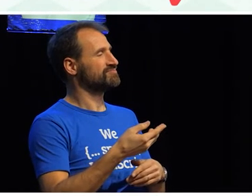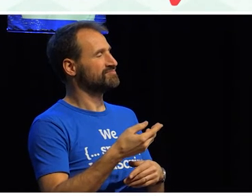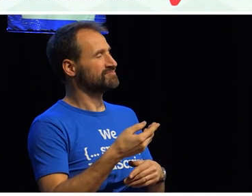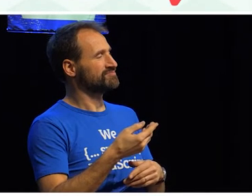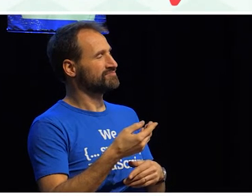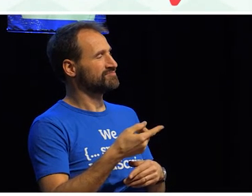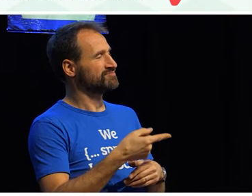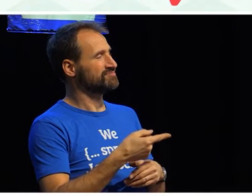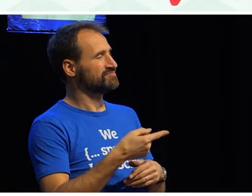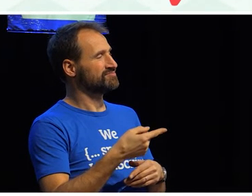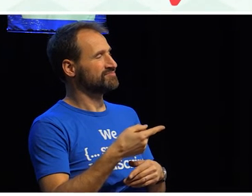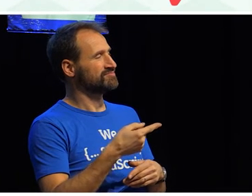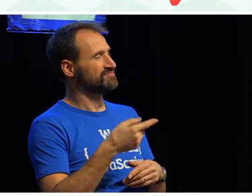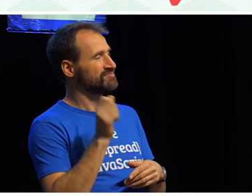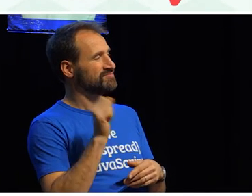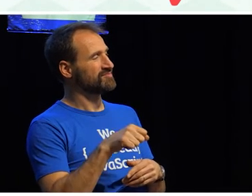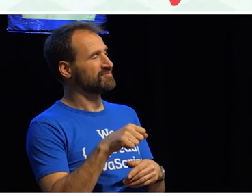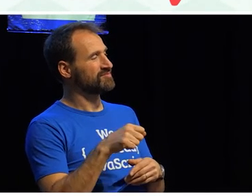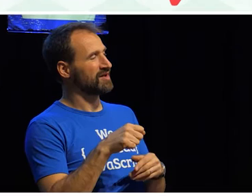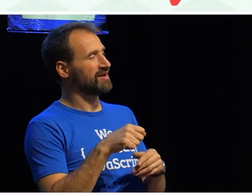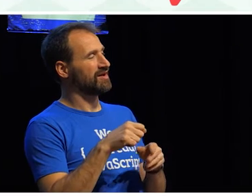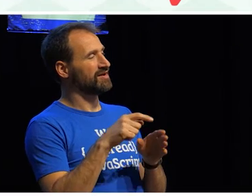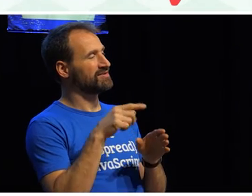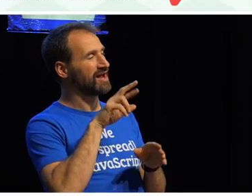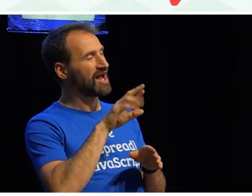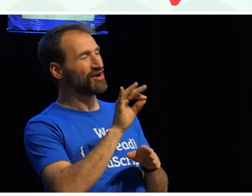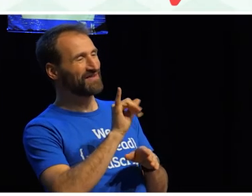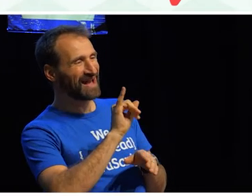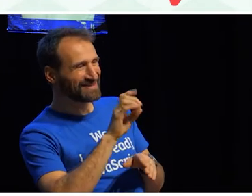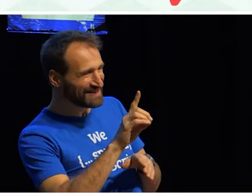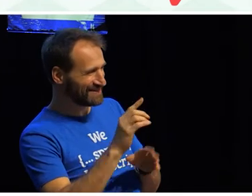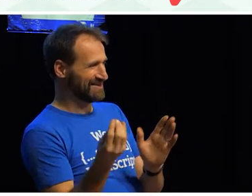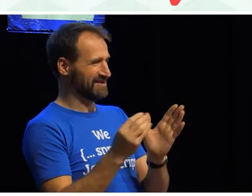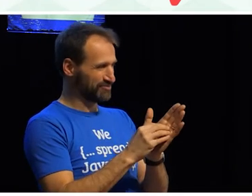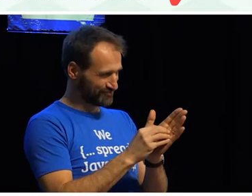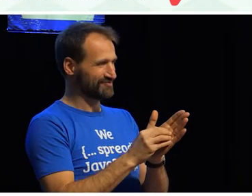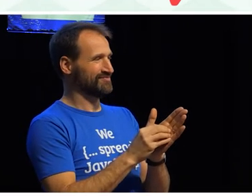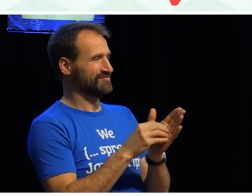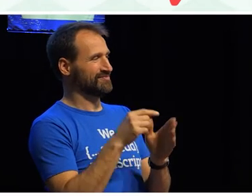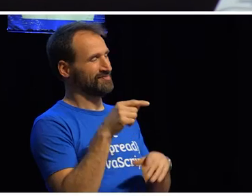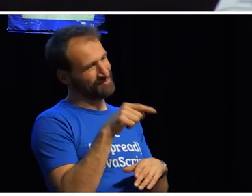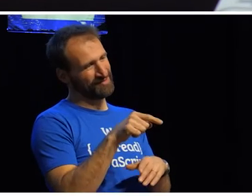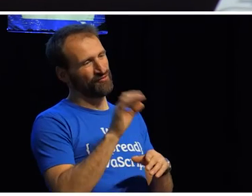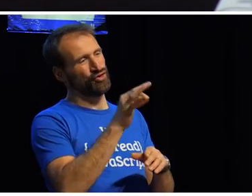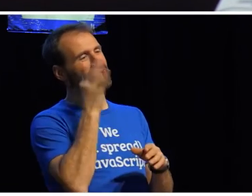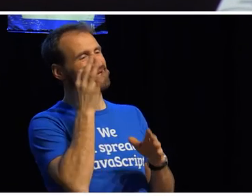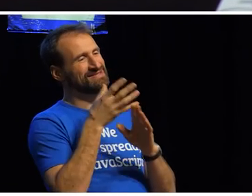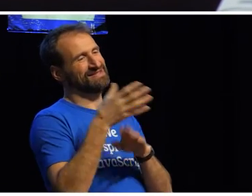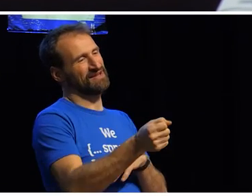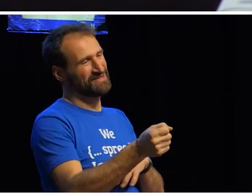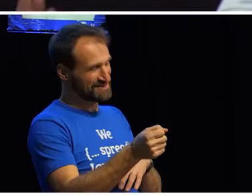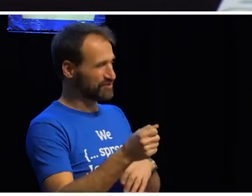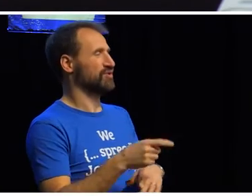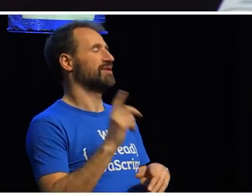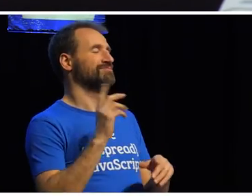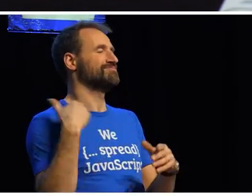that scans cat microchips. So currently, I have only one cat at home, but I'm thinking about adapting another kitty, so I might